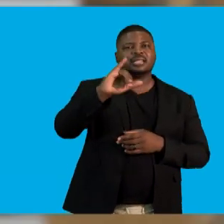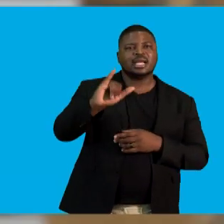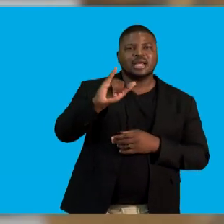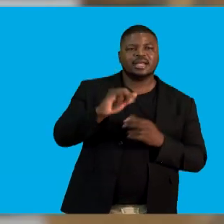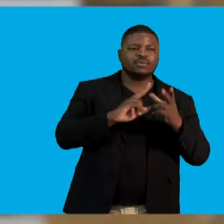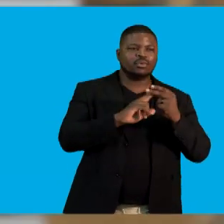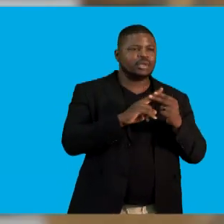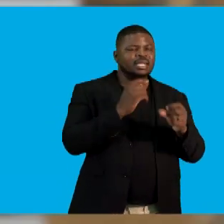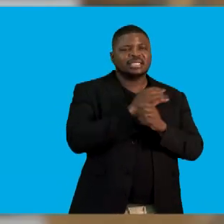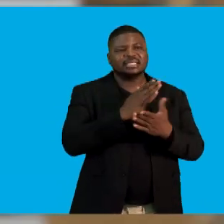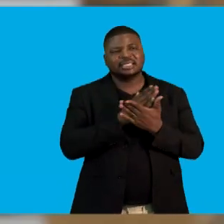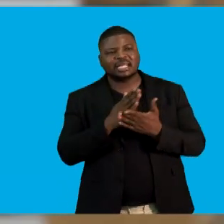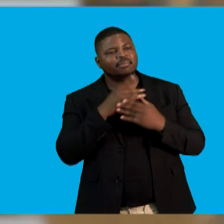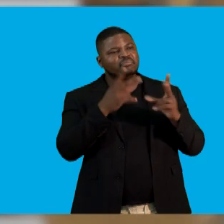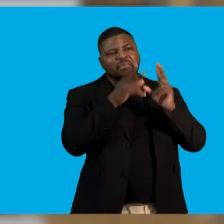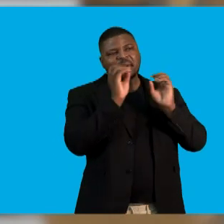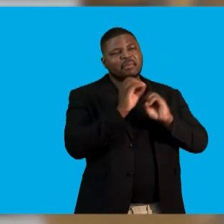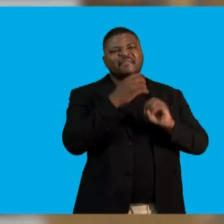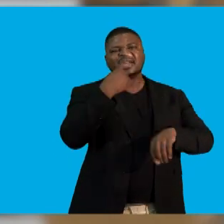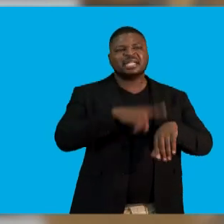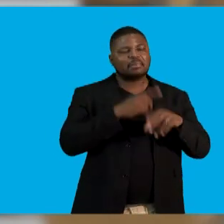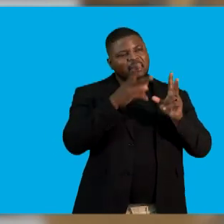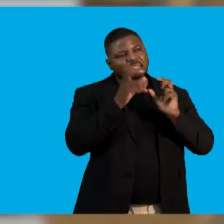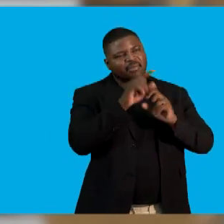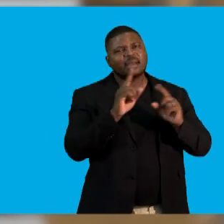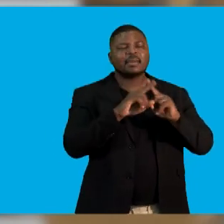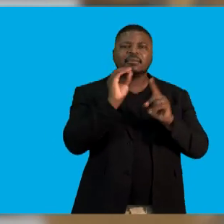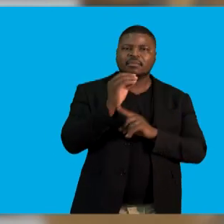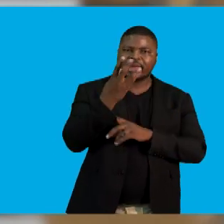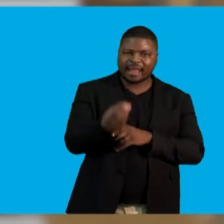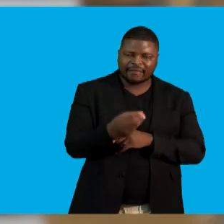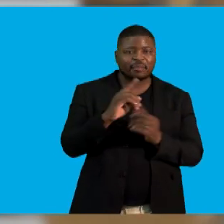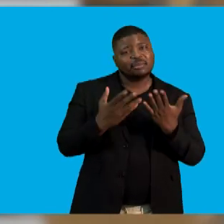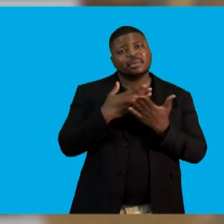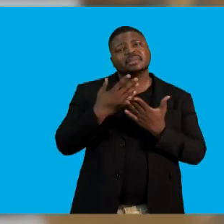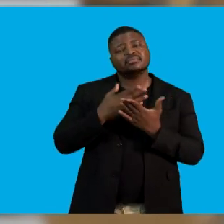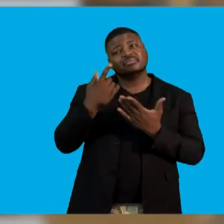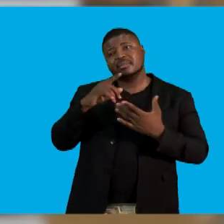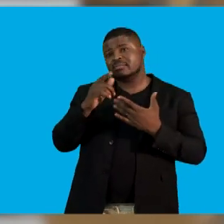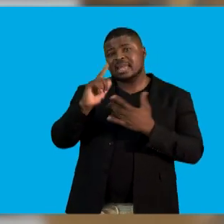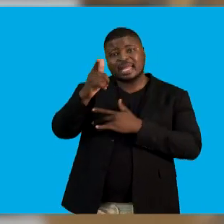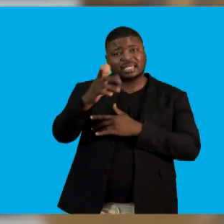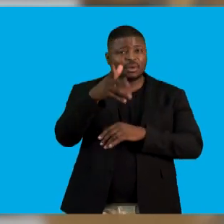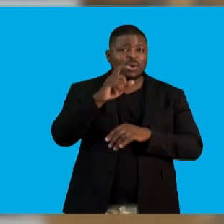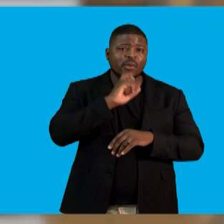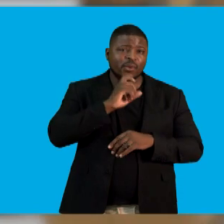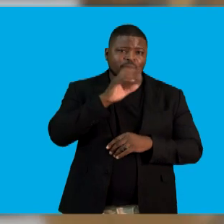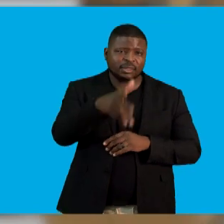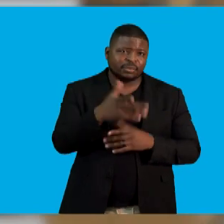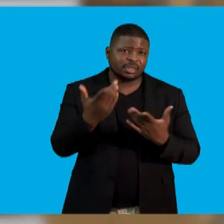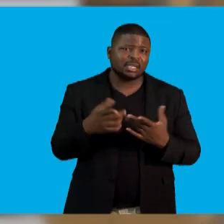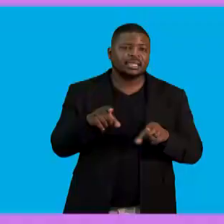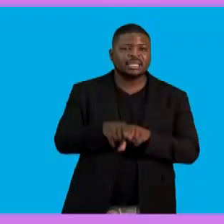never heard of or you hardly ever hear of, but this is the units that exist and we will use at some point. For an example,